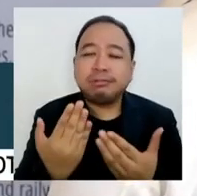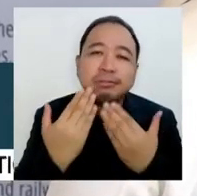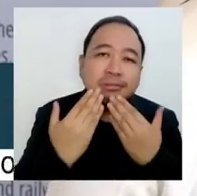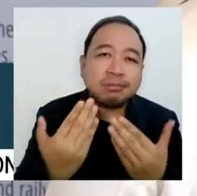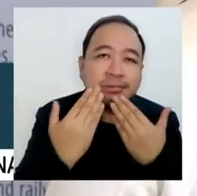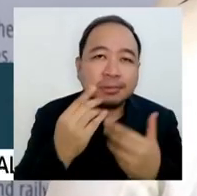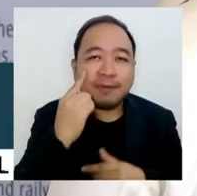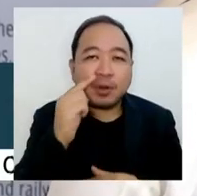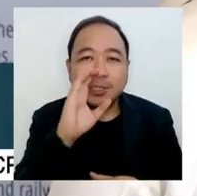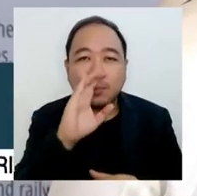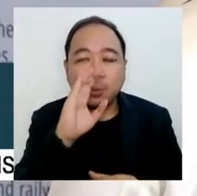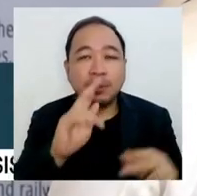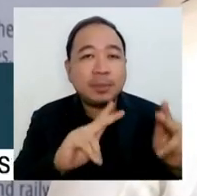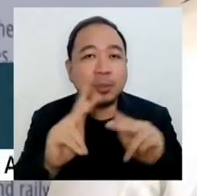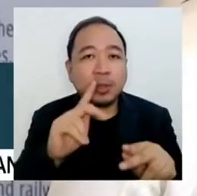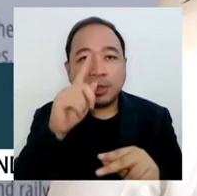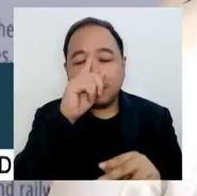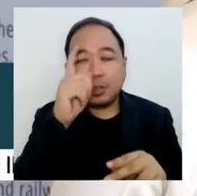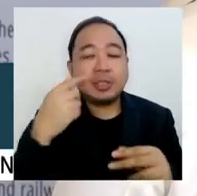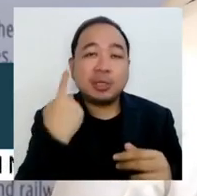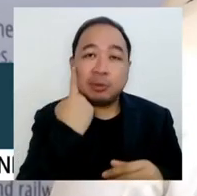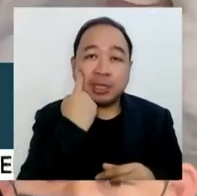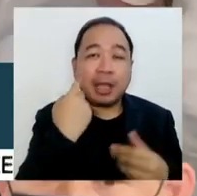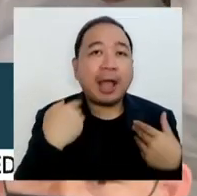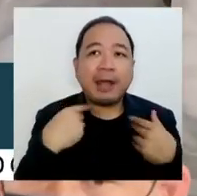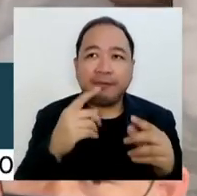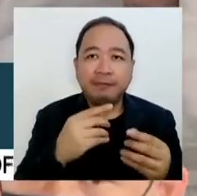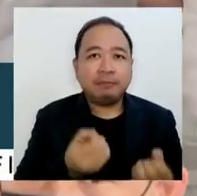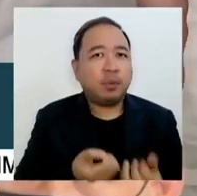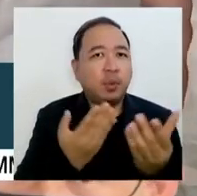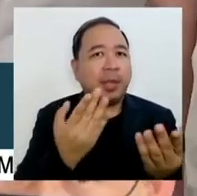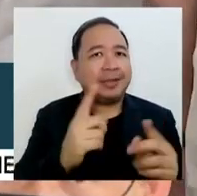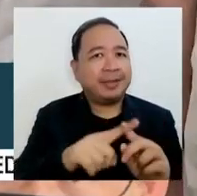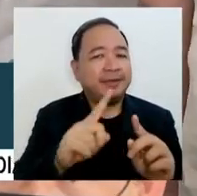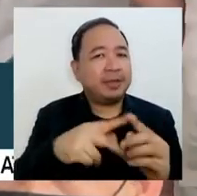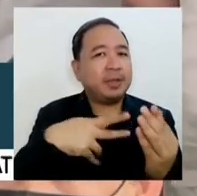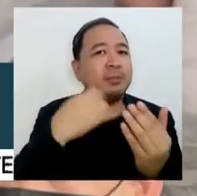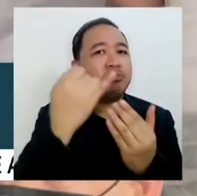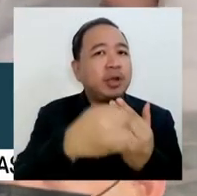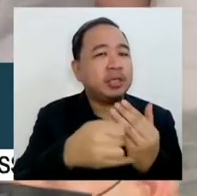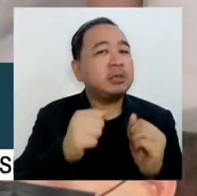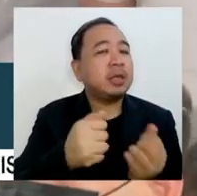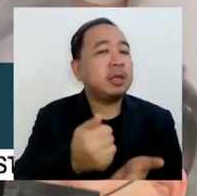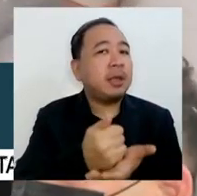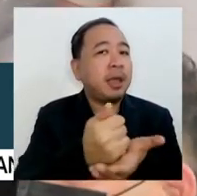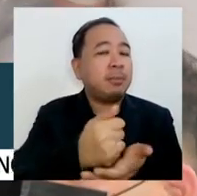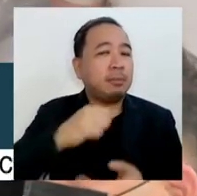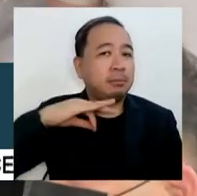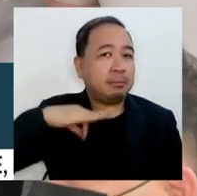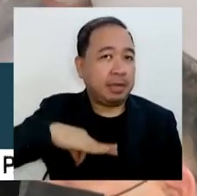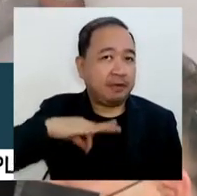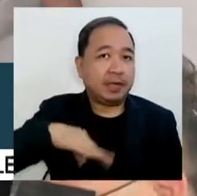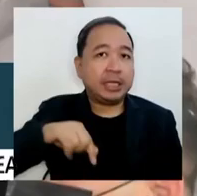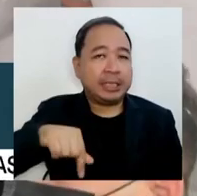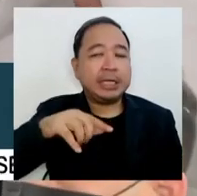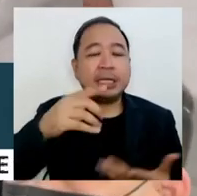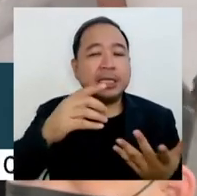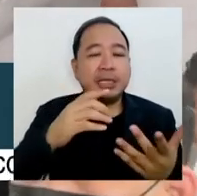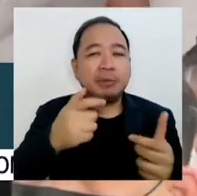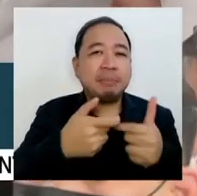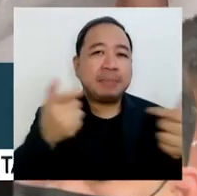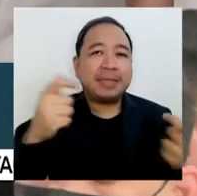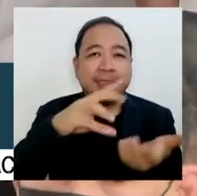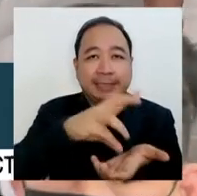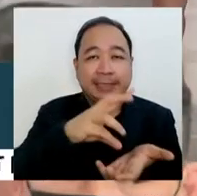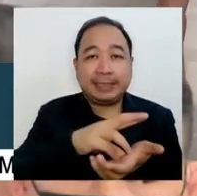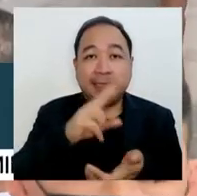he brought with him, as mentioned earlier, a slew of projects which will benefit this major city in Visayas. Among these